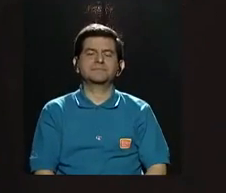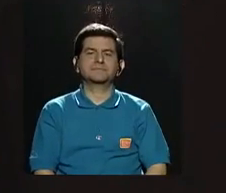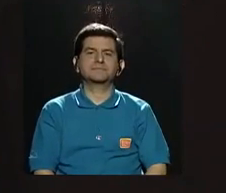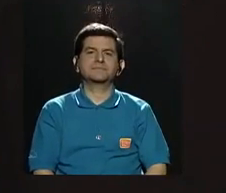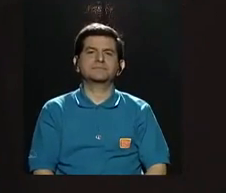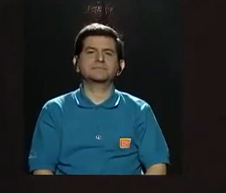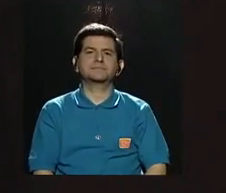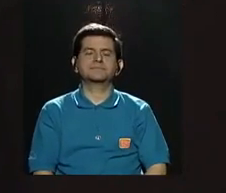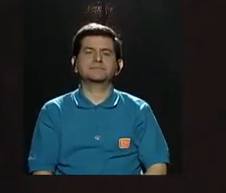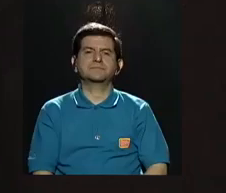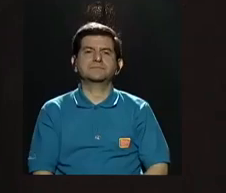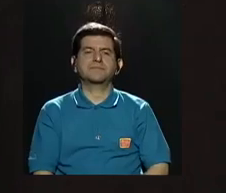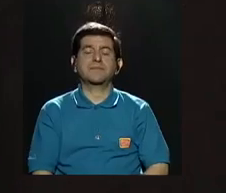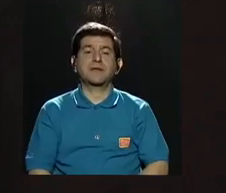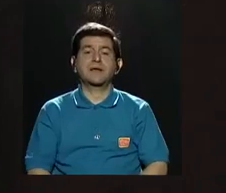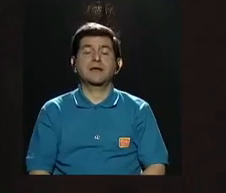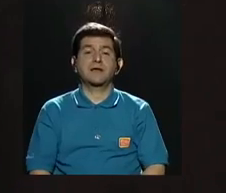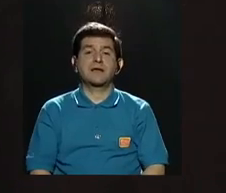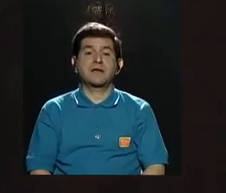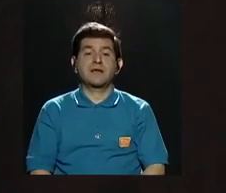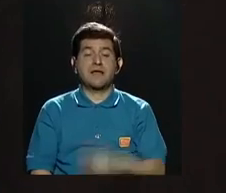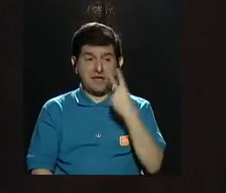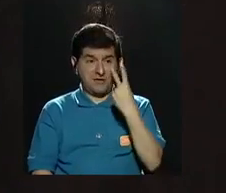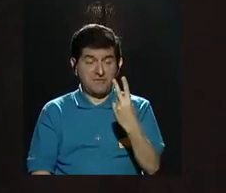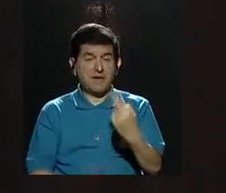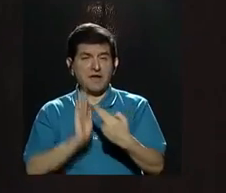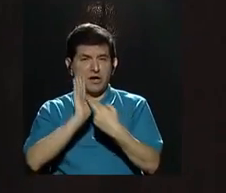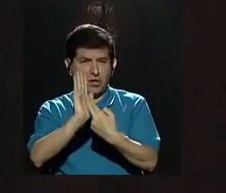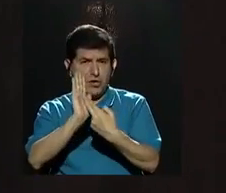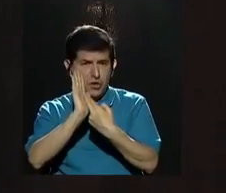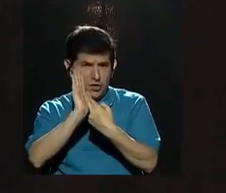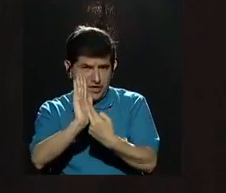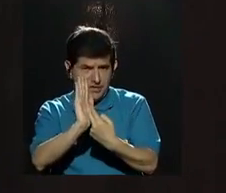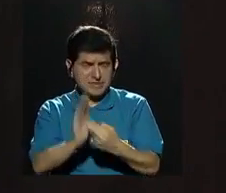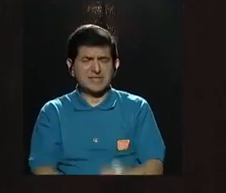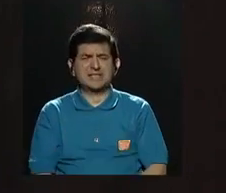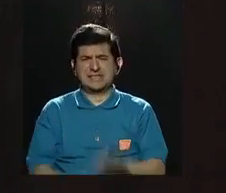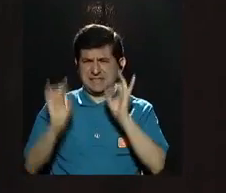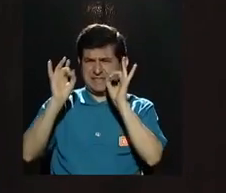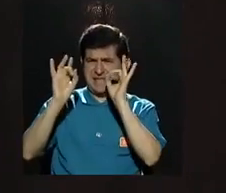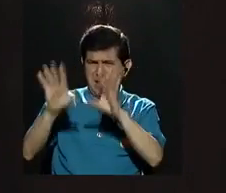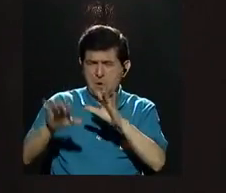thus to prevent what he represents, that is to say racism, misogyny,